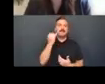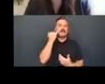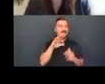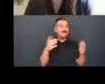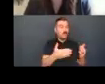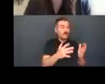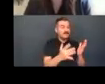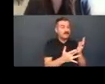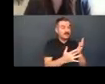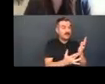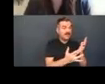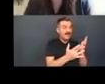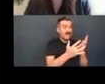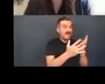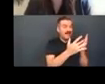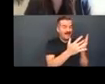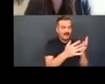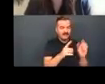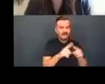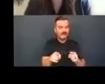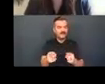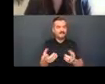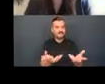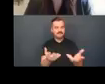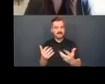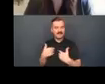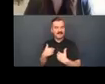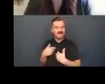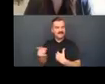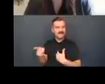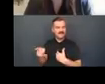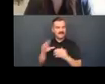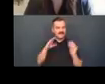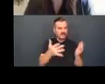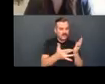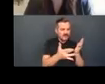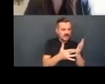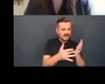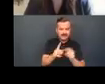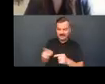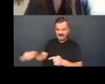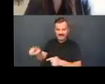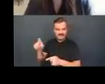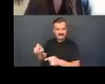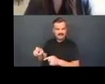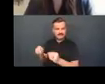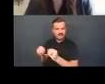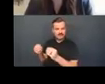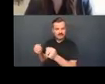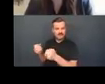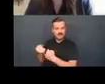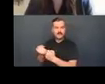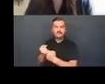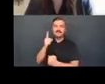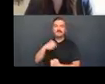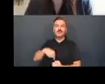development at the expense of hands-on care by chronically ill people and their supporters, we become like the